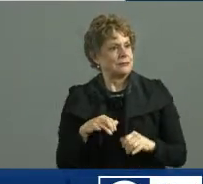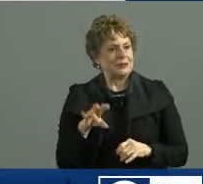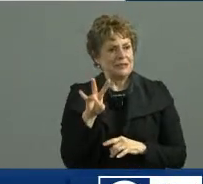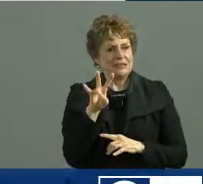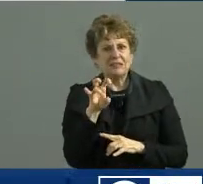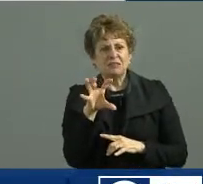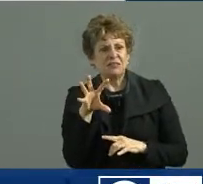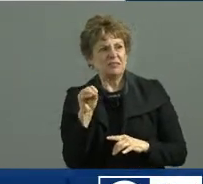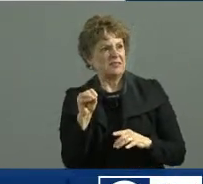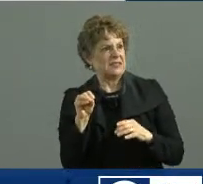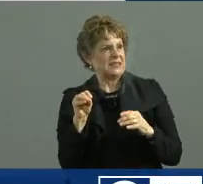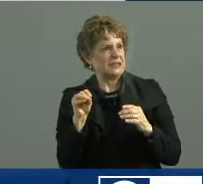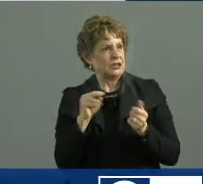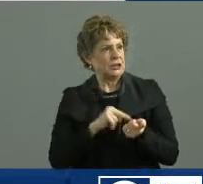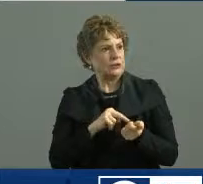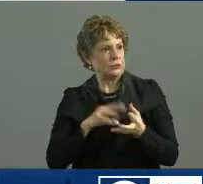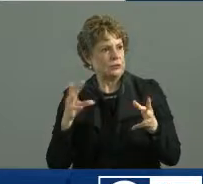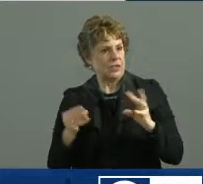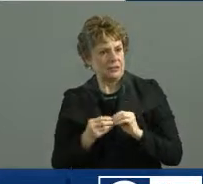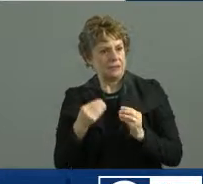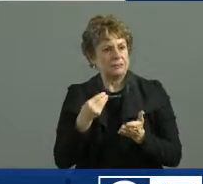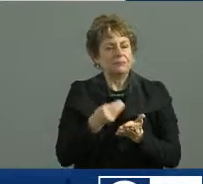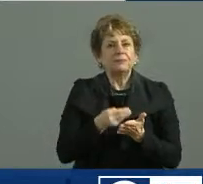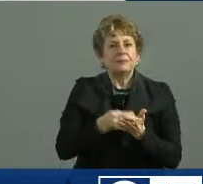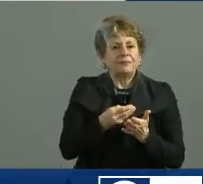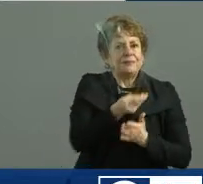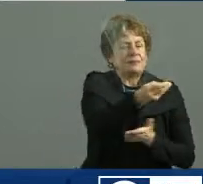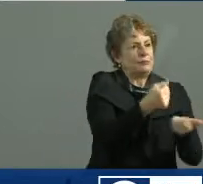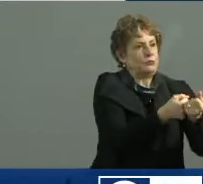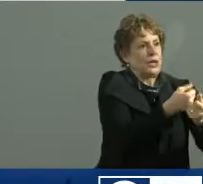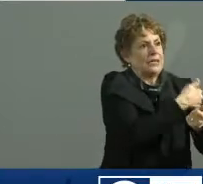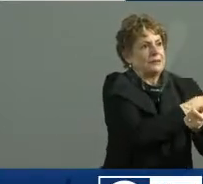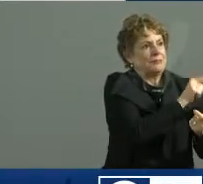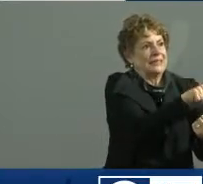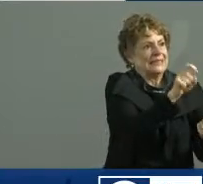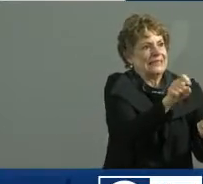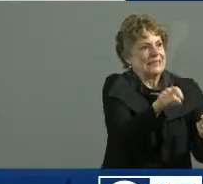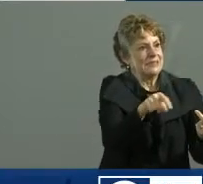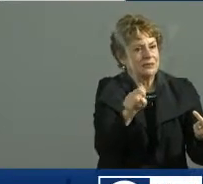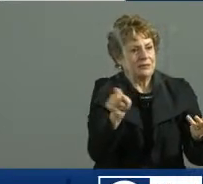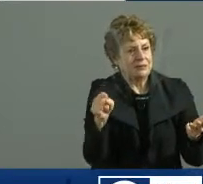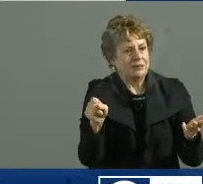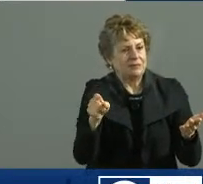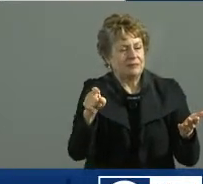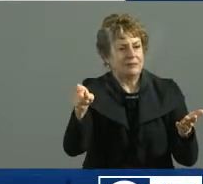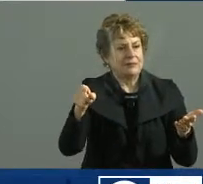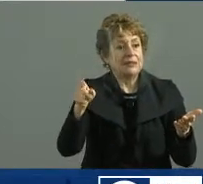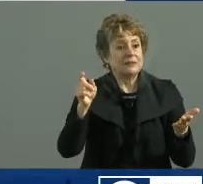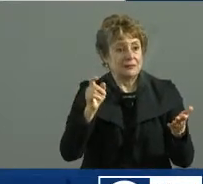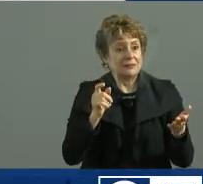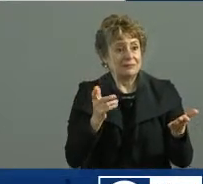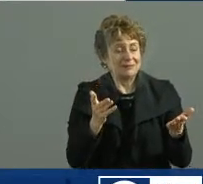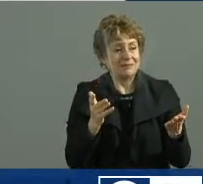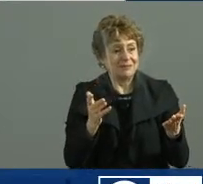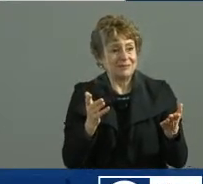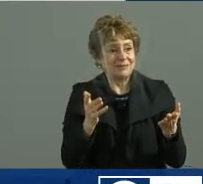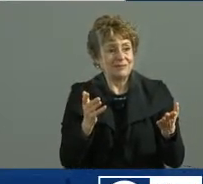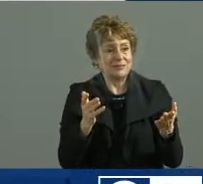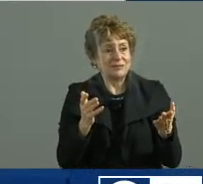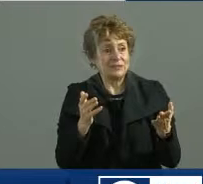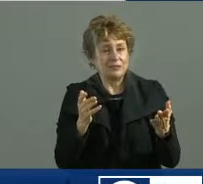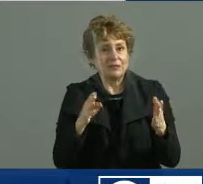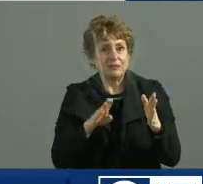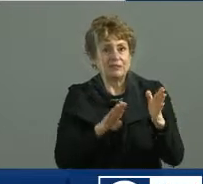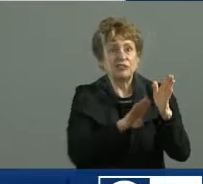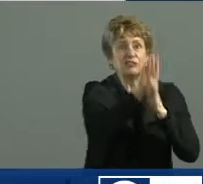local hospitals who are our major transfer acceptors through the surge line, to help provide, to help offset